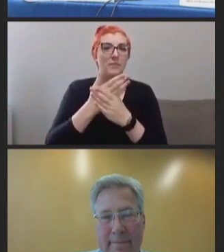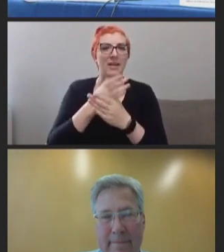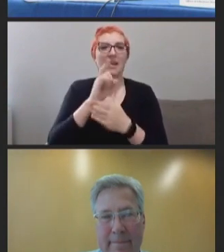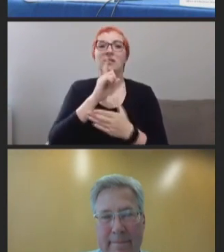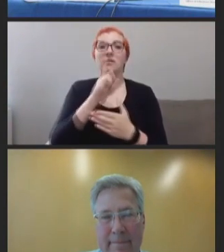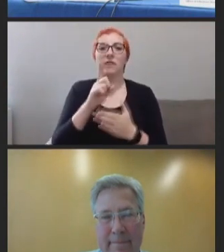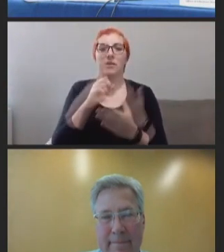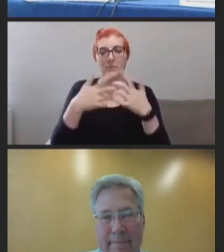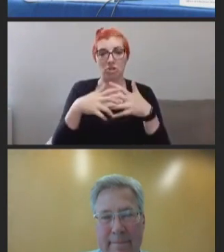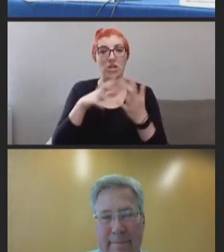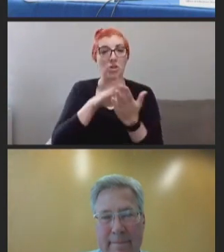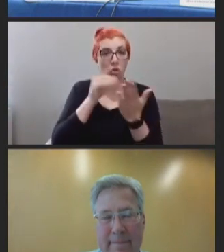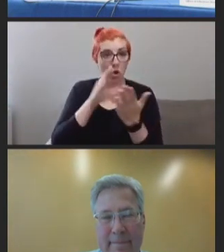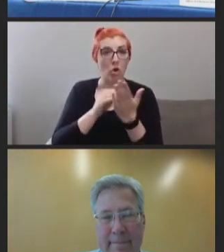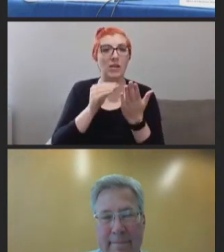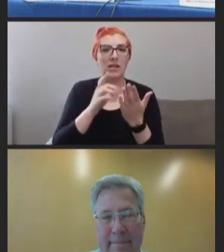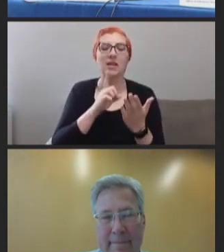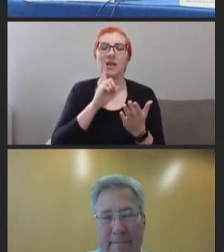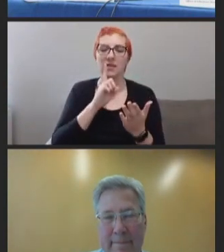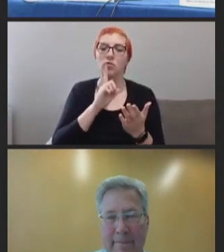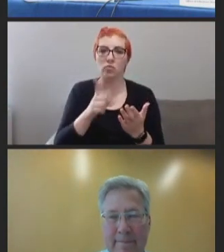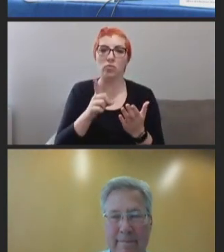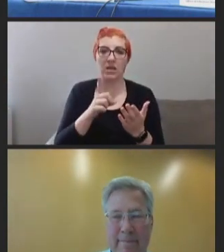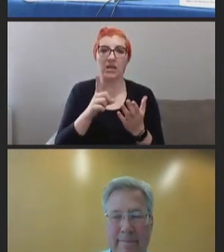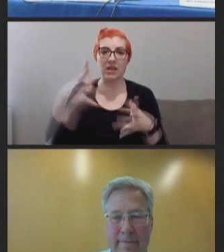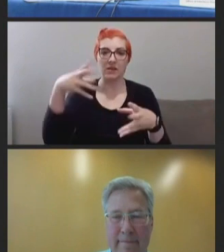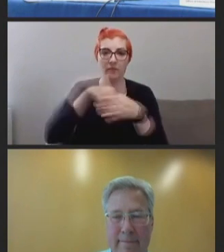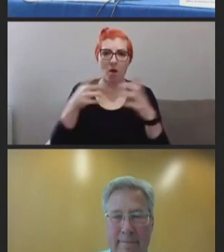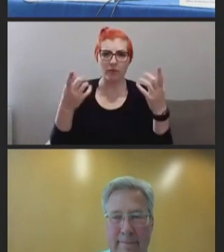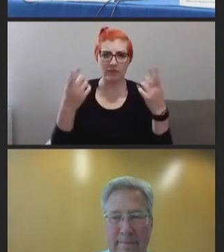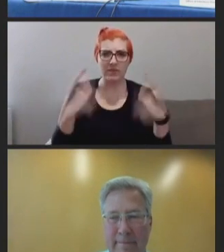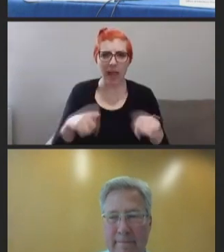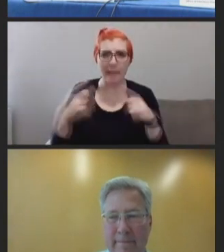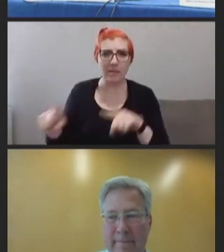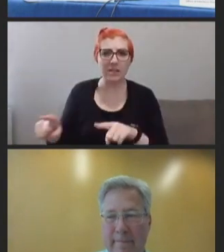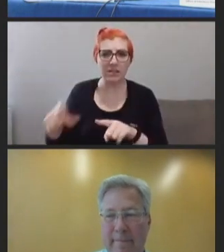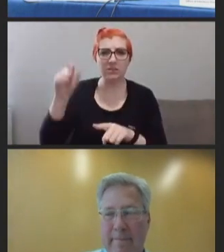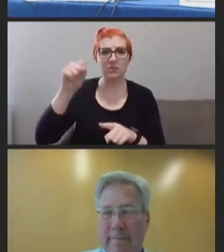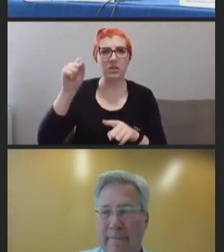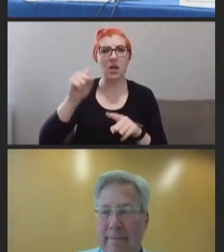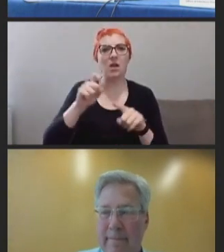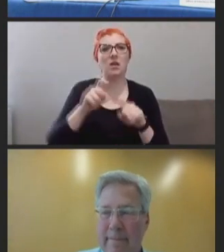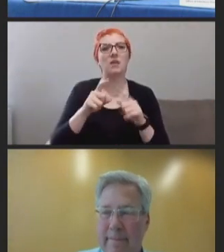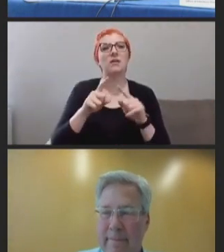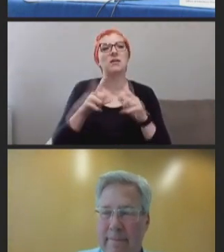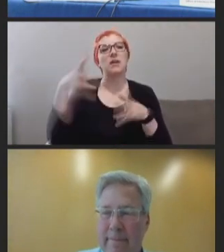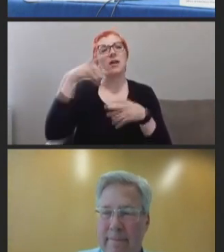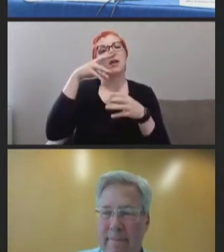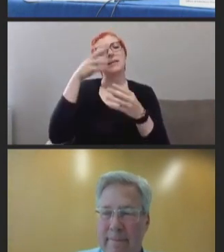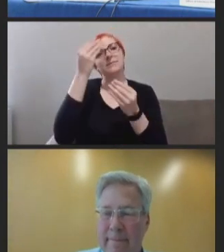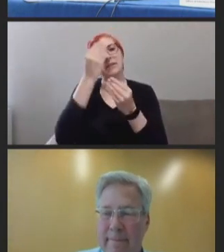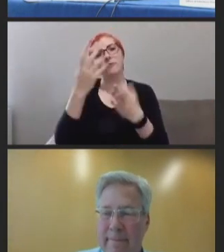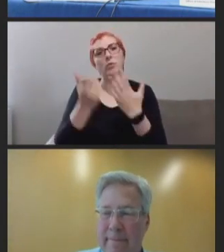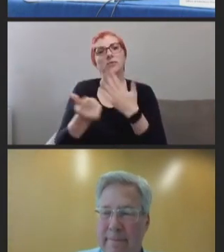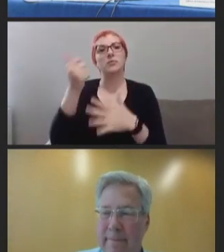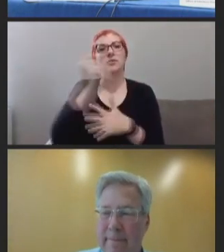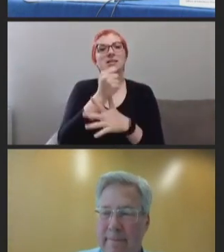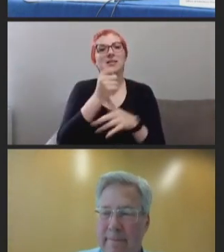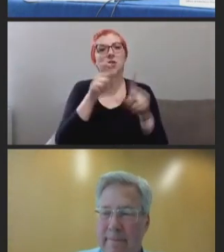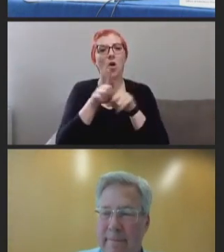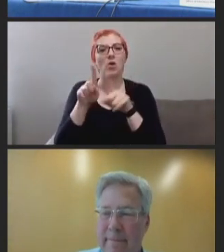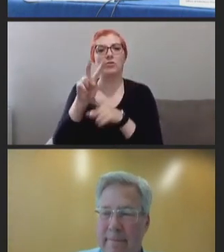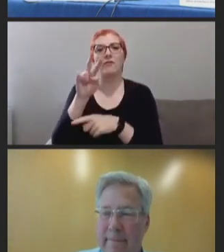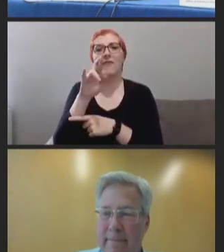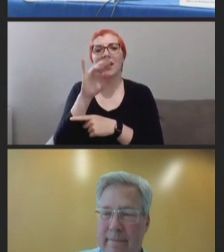well. And I think informs both prioritization and starts to viral families. And